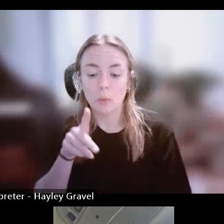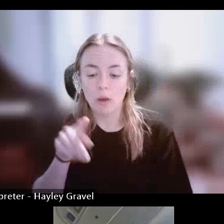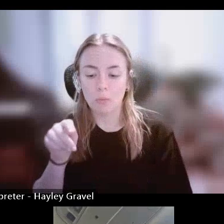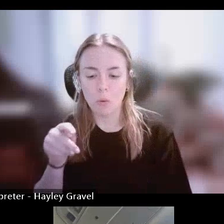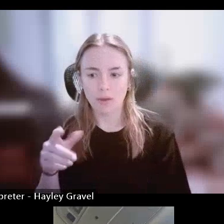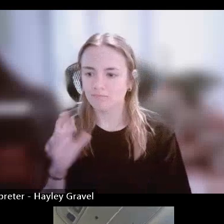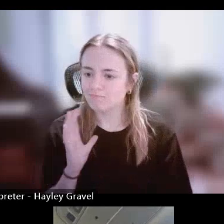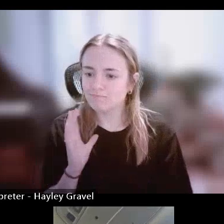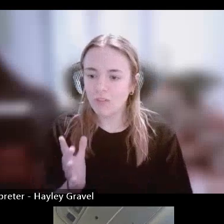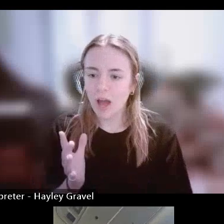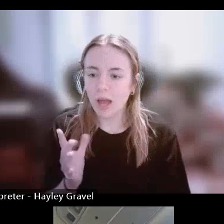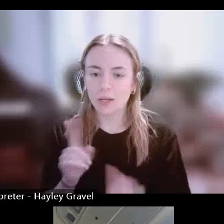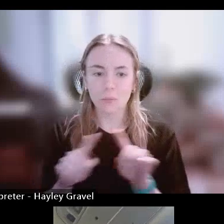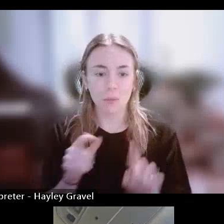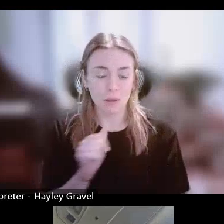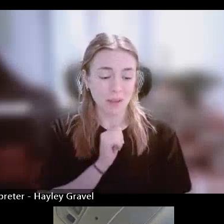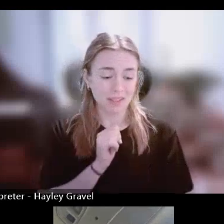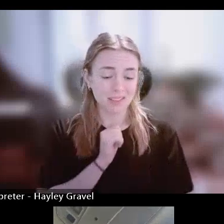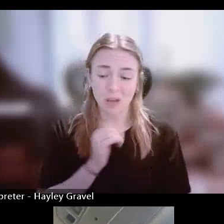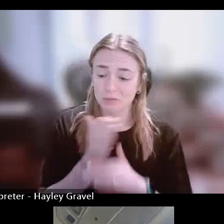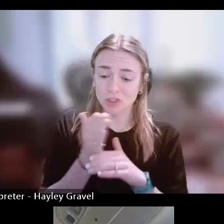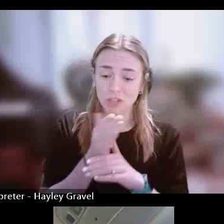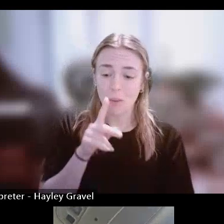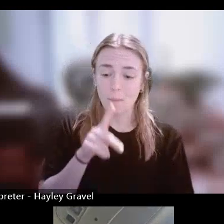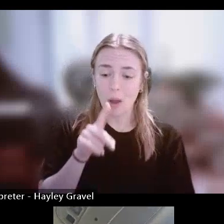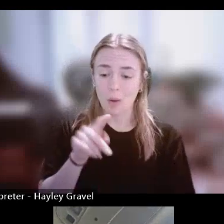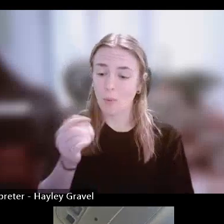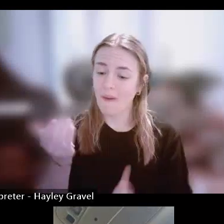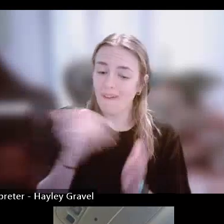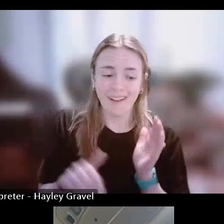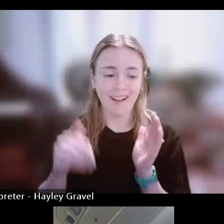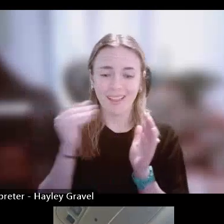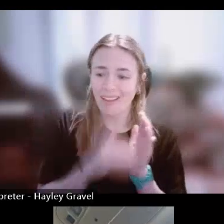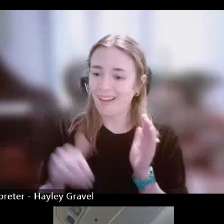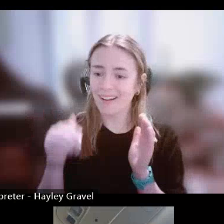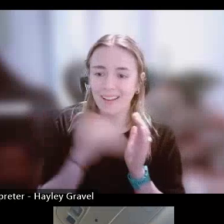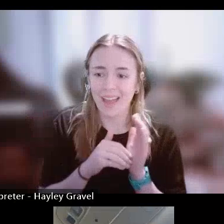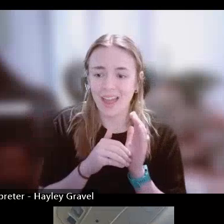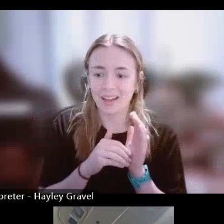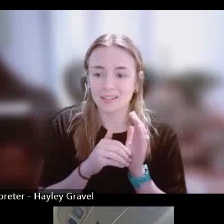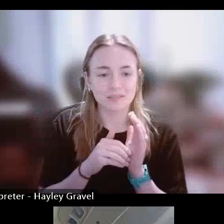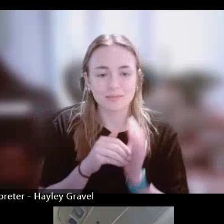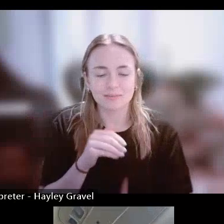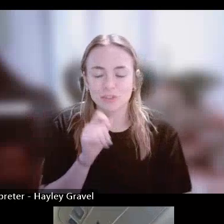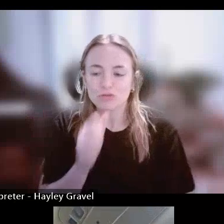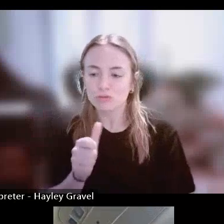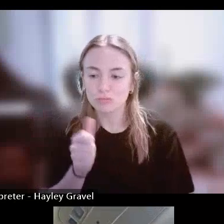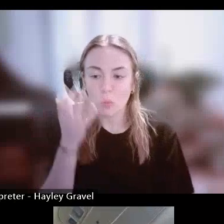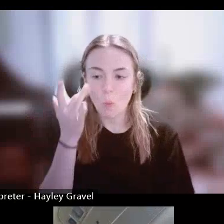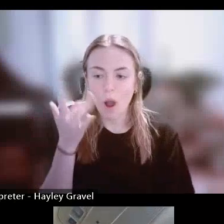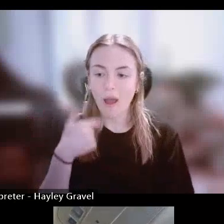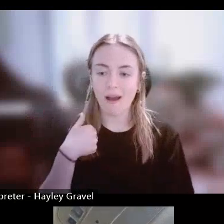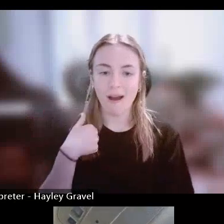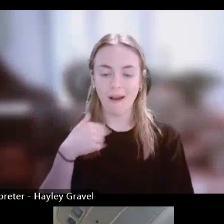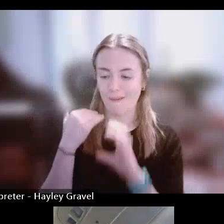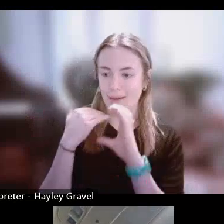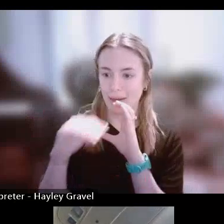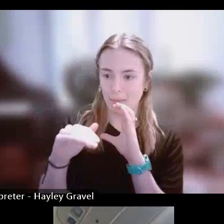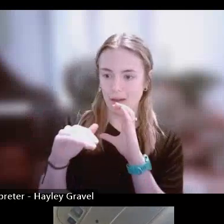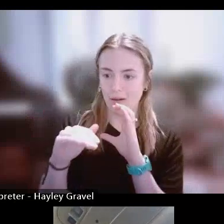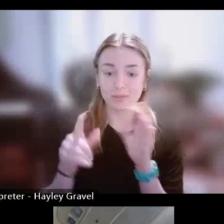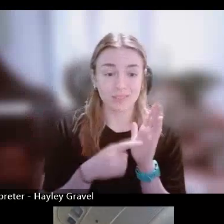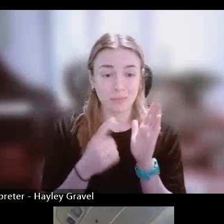that. But some students have said, I don't have that PowerPoint. I don't have that. I share it via email and sometimes put it in the chat.